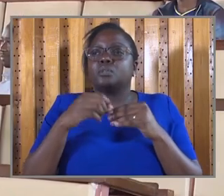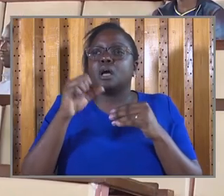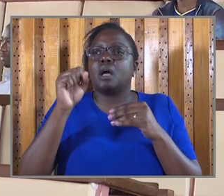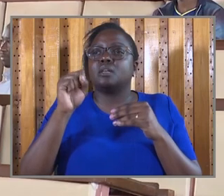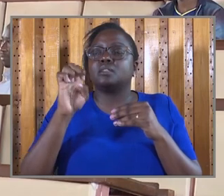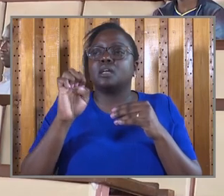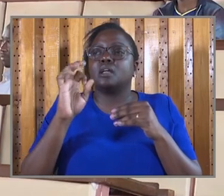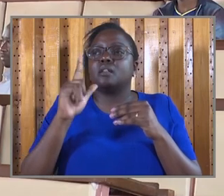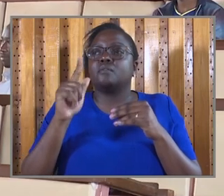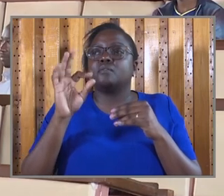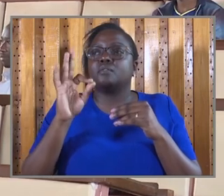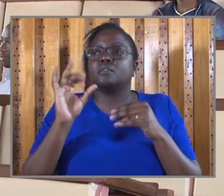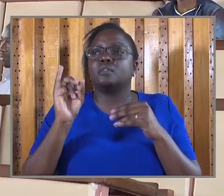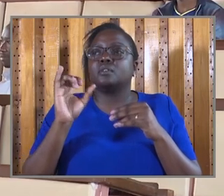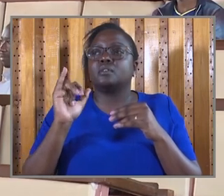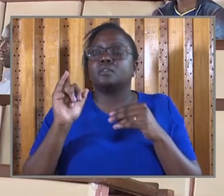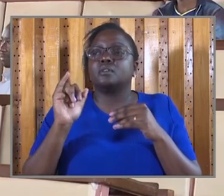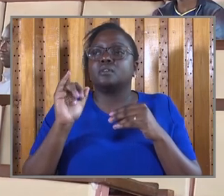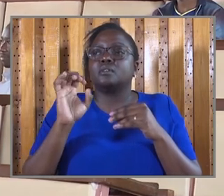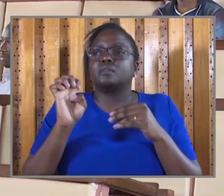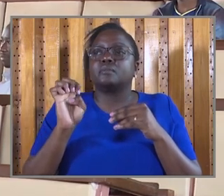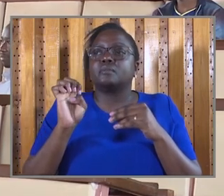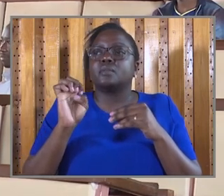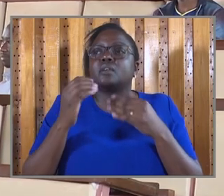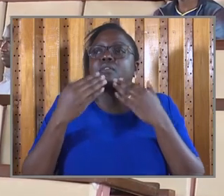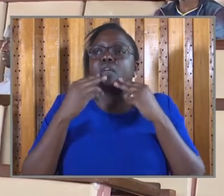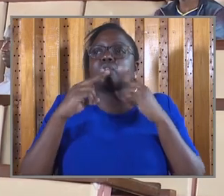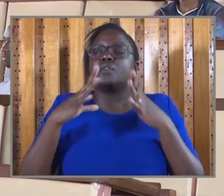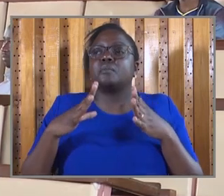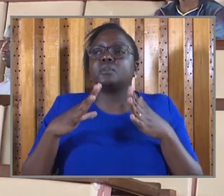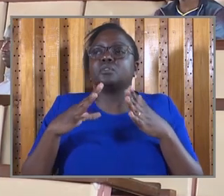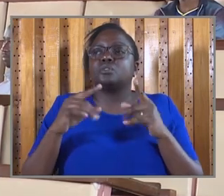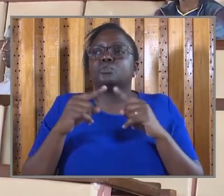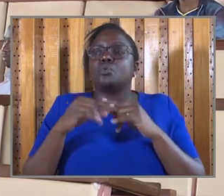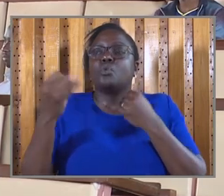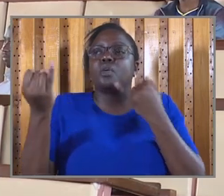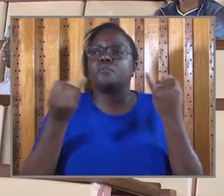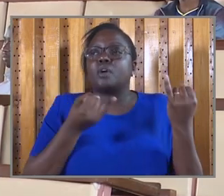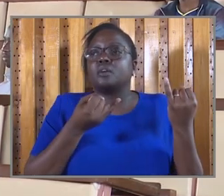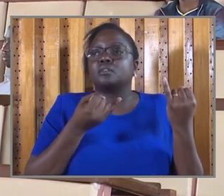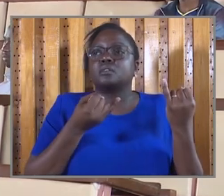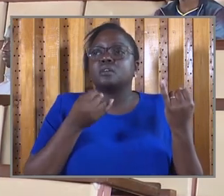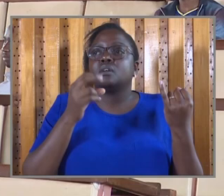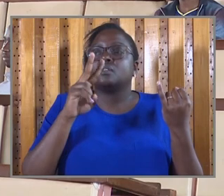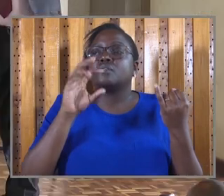the other mic. Can you tell us? Thank you very much. Just to invite